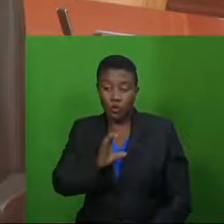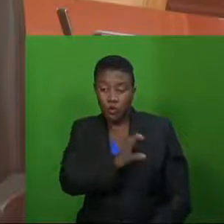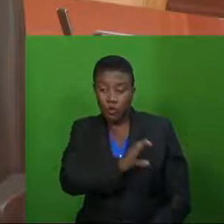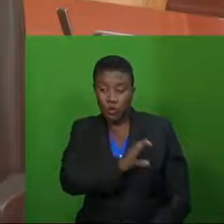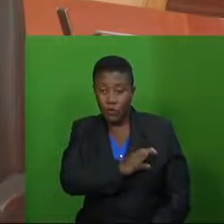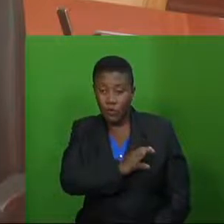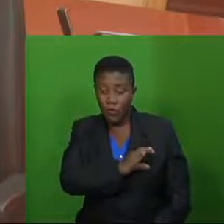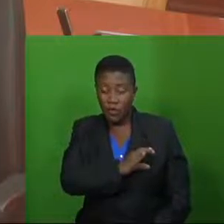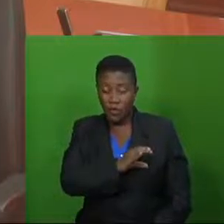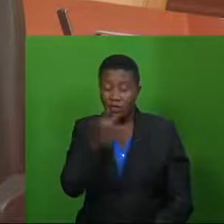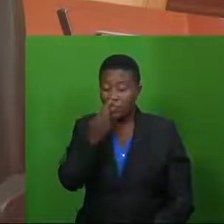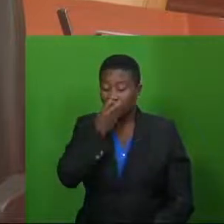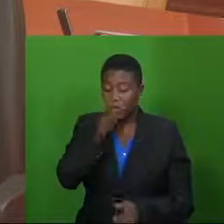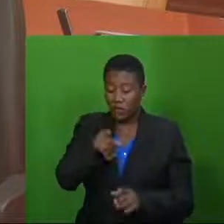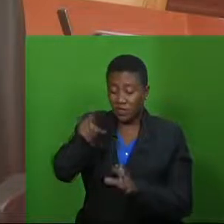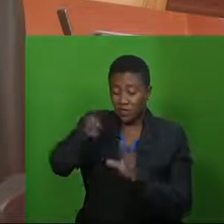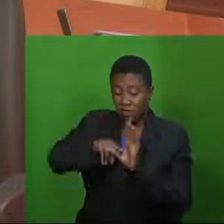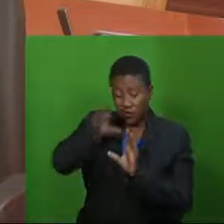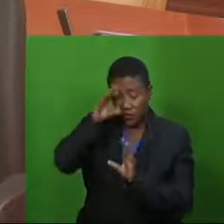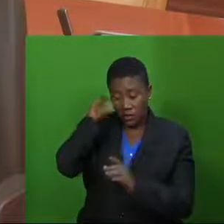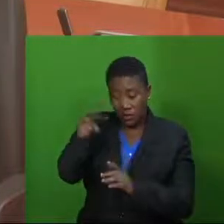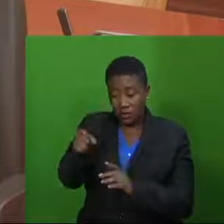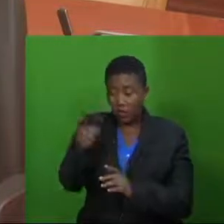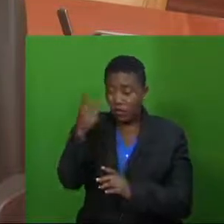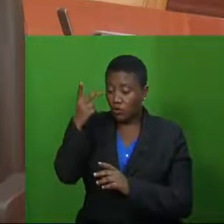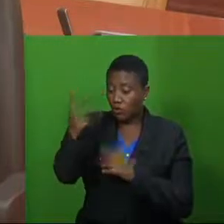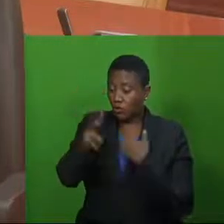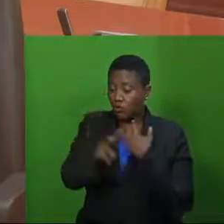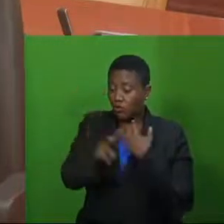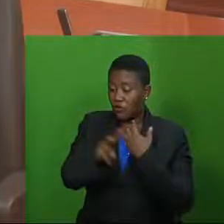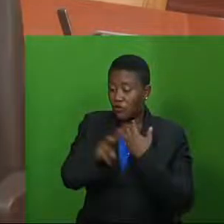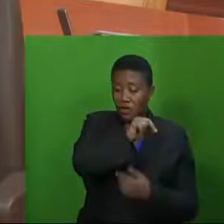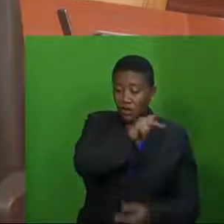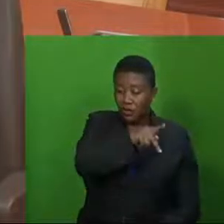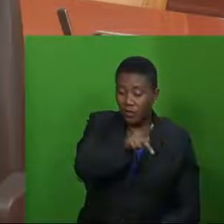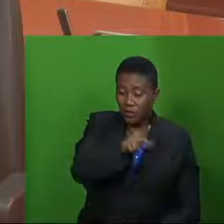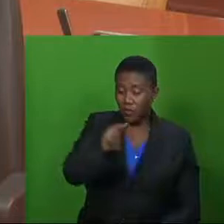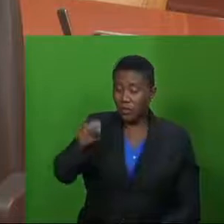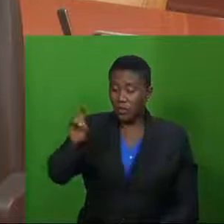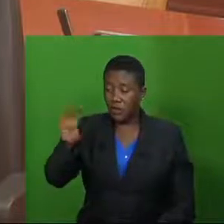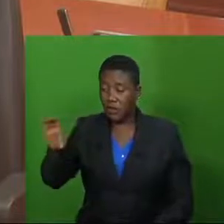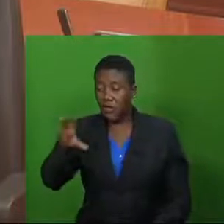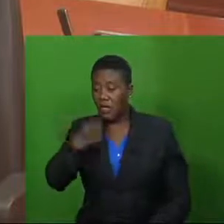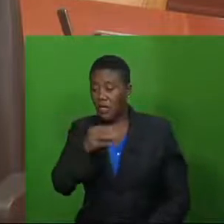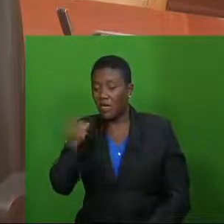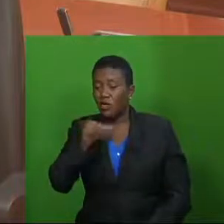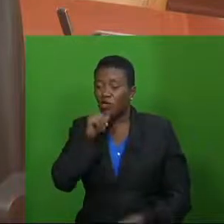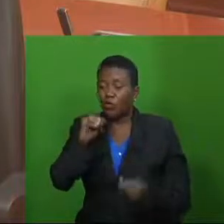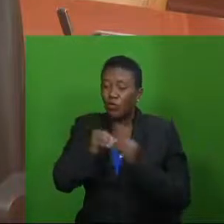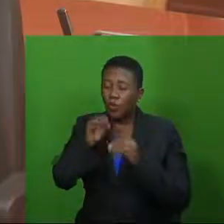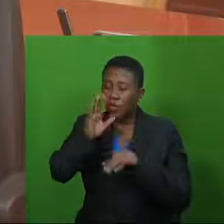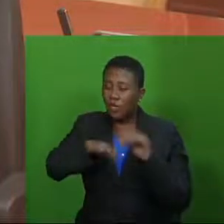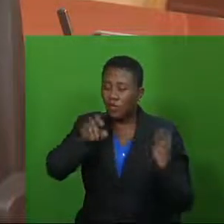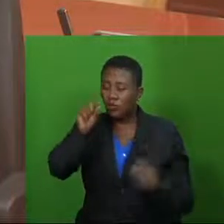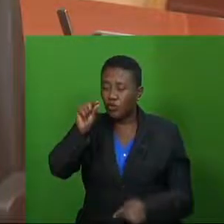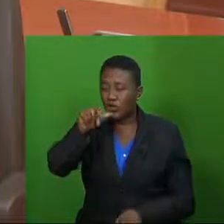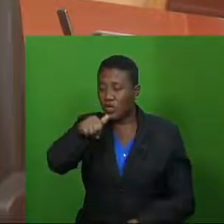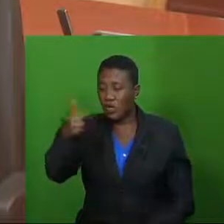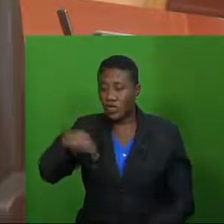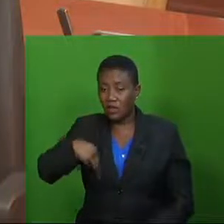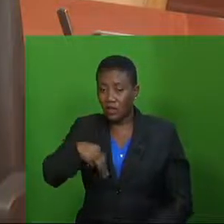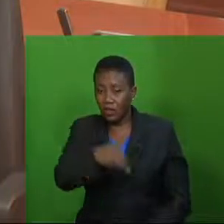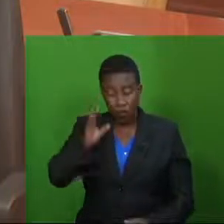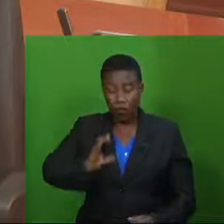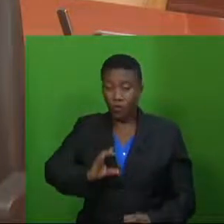chairman, the 2 deputy speakers, and not more than 20 other members as appointed by the Committee